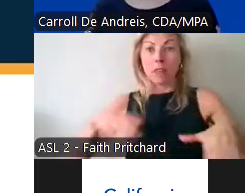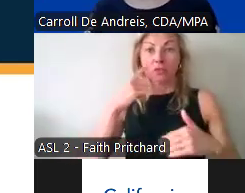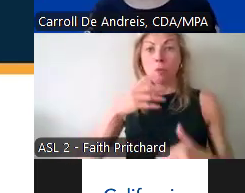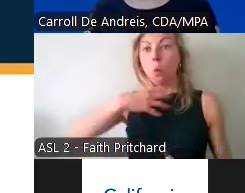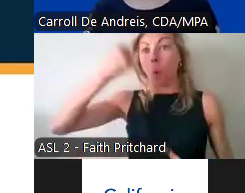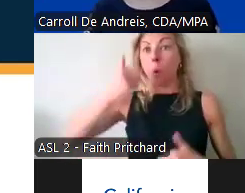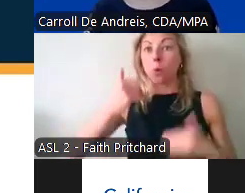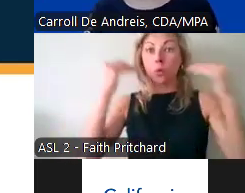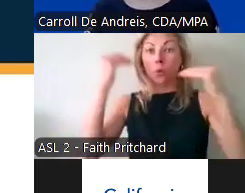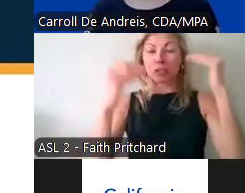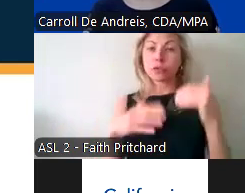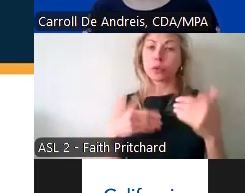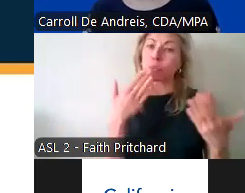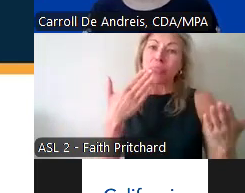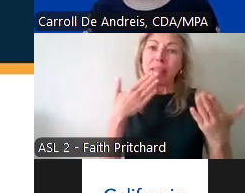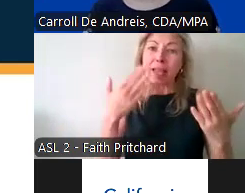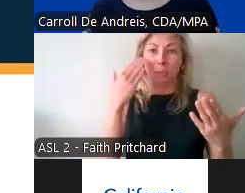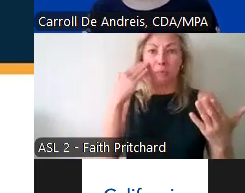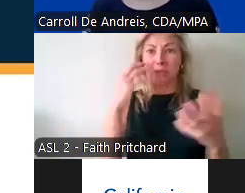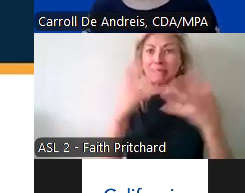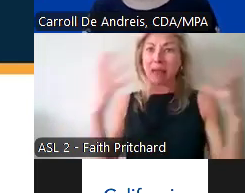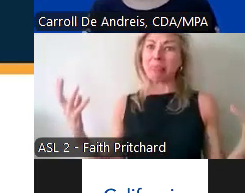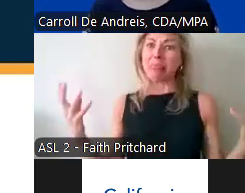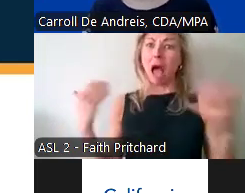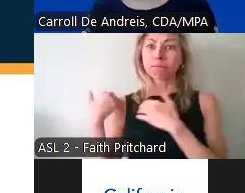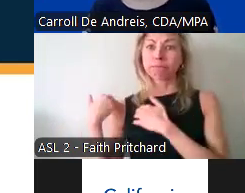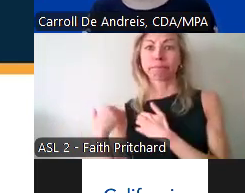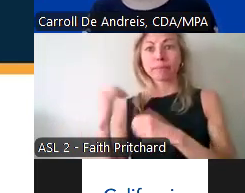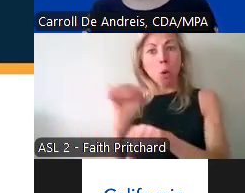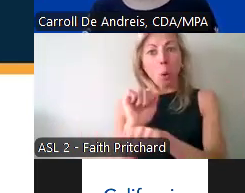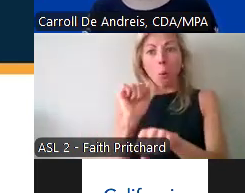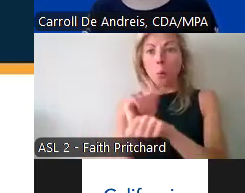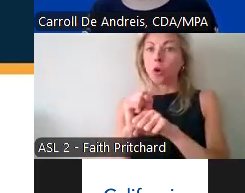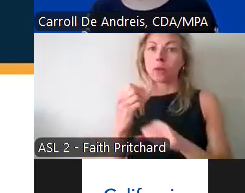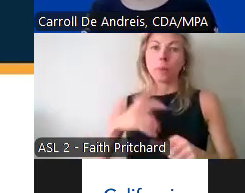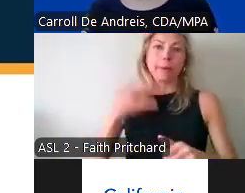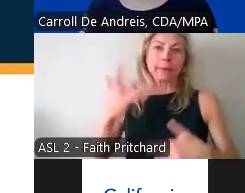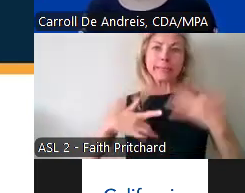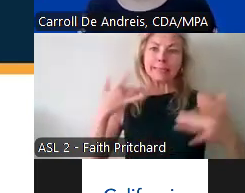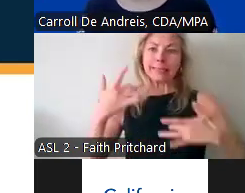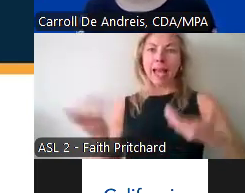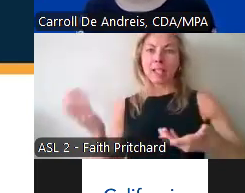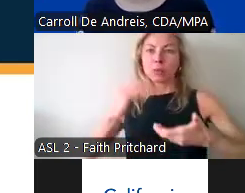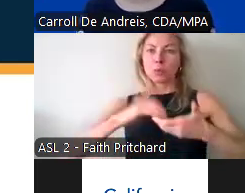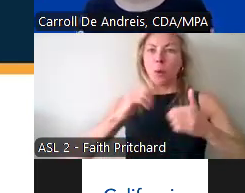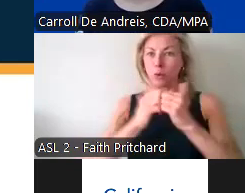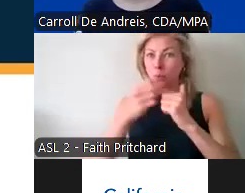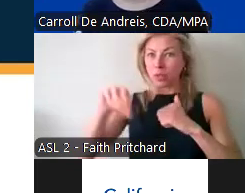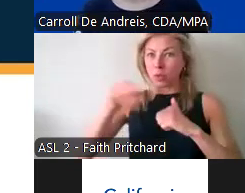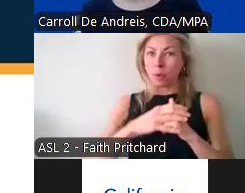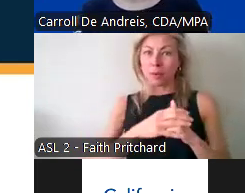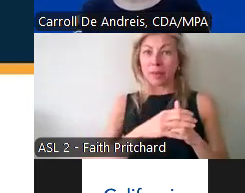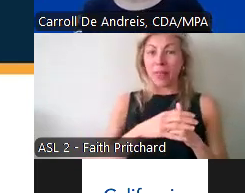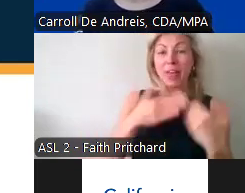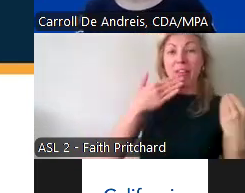thank you. We know there's much work to do, and we're so proud we can partner with you in this. Thank you so much, Laura.